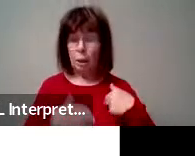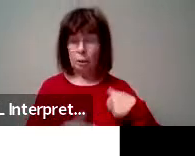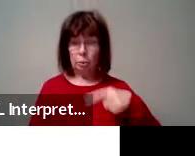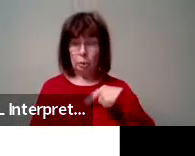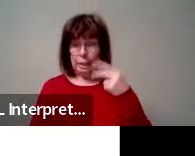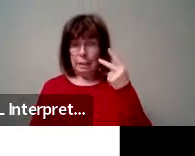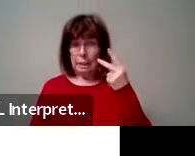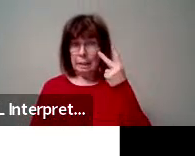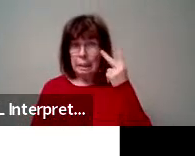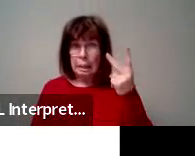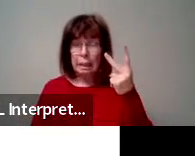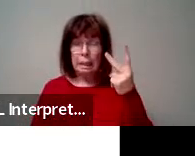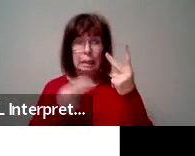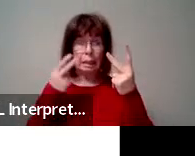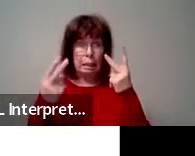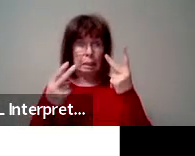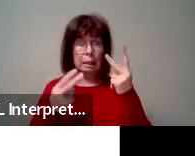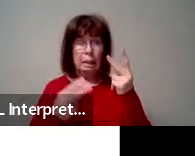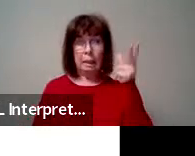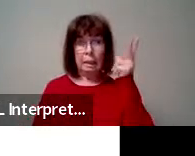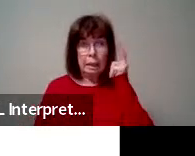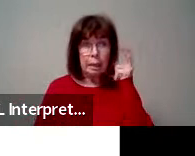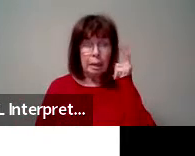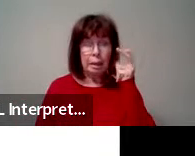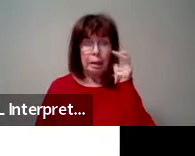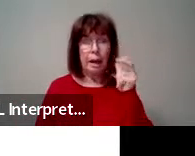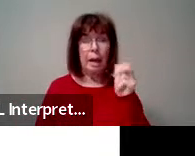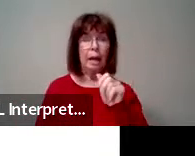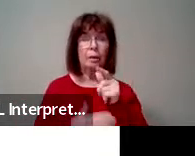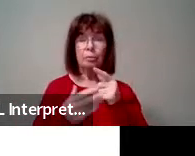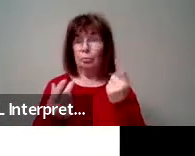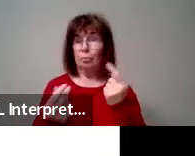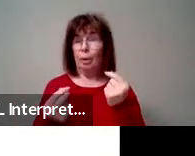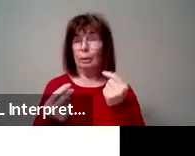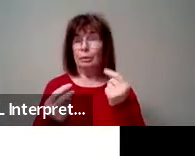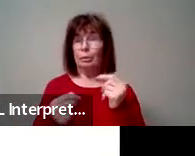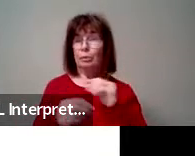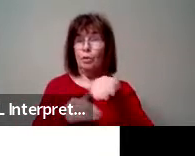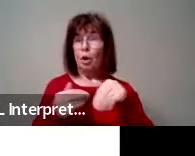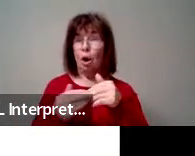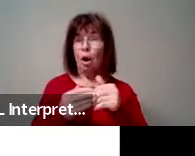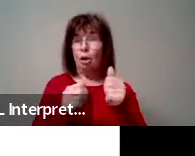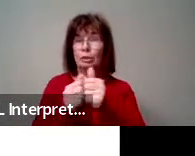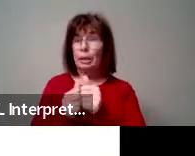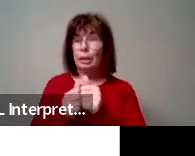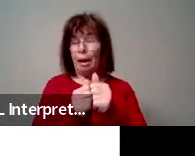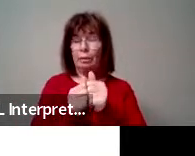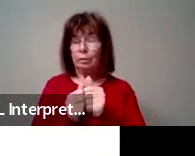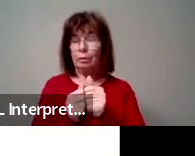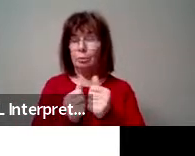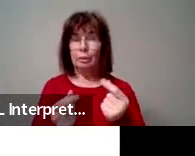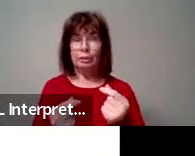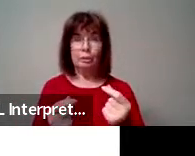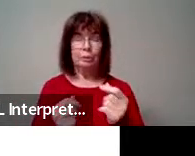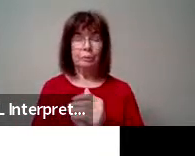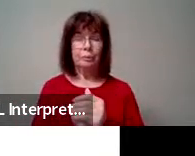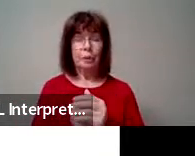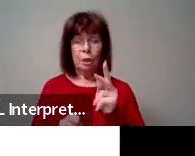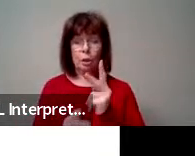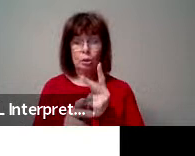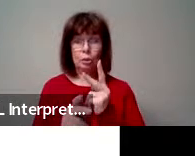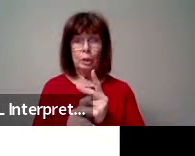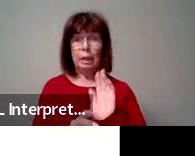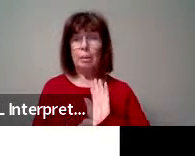what we're hearing, and what we're all going to do together to keep ourselves,